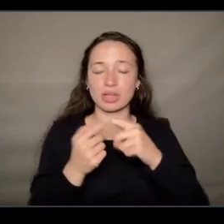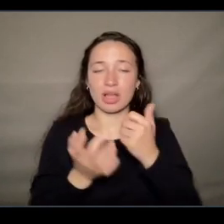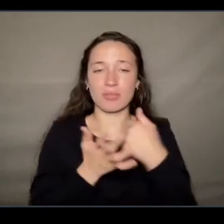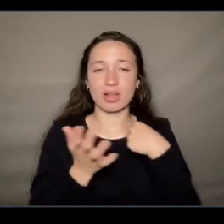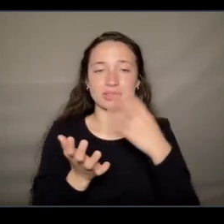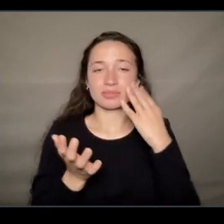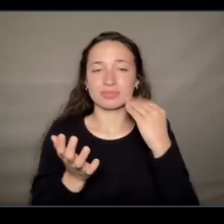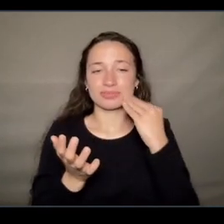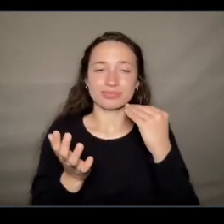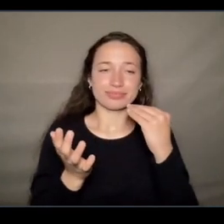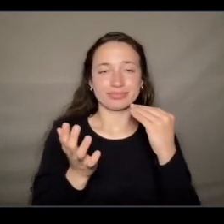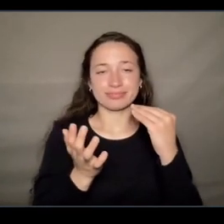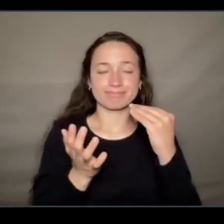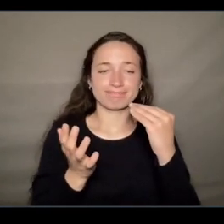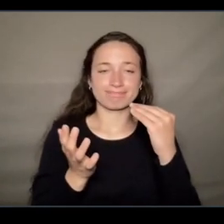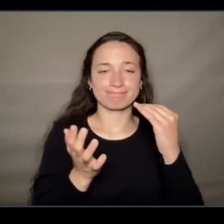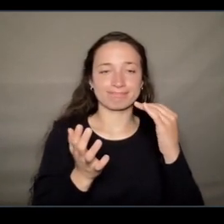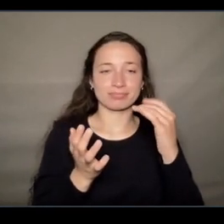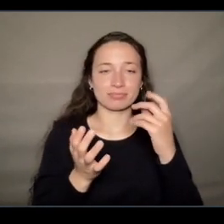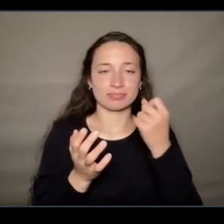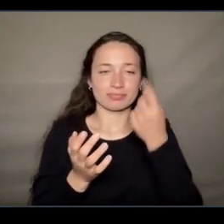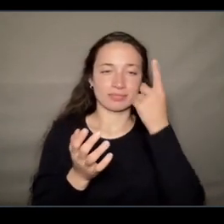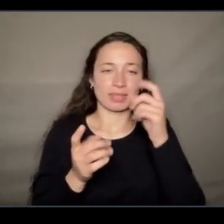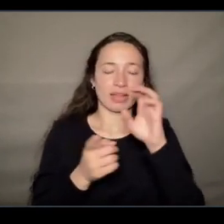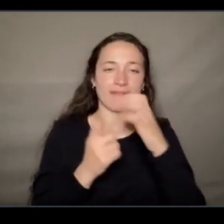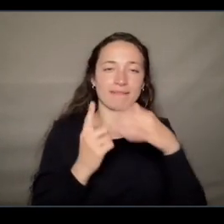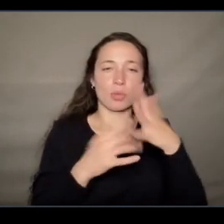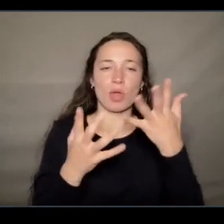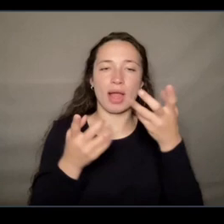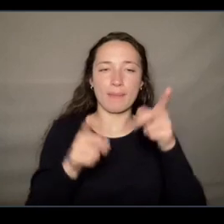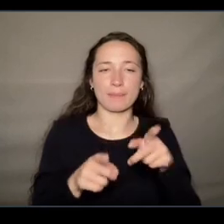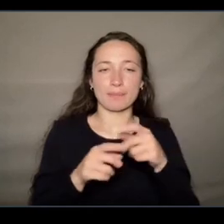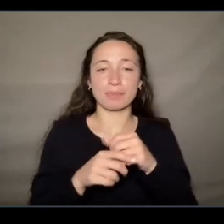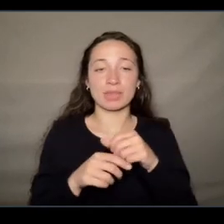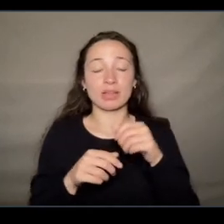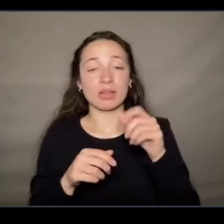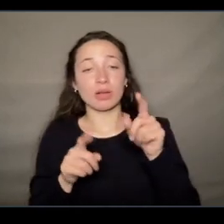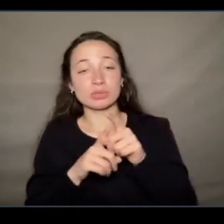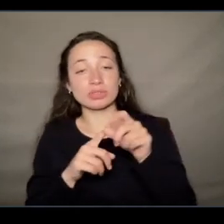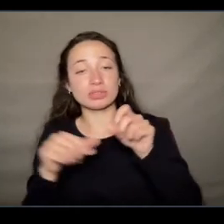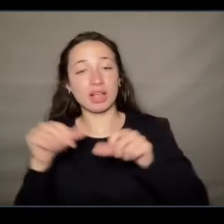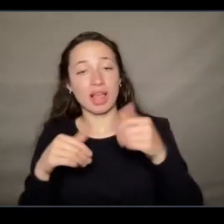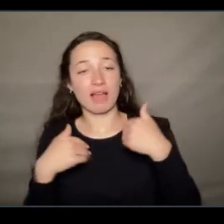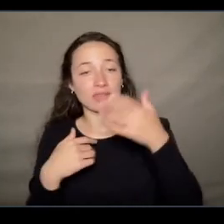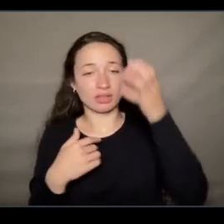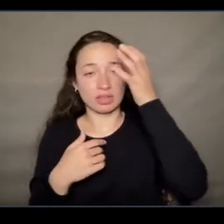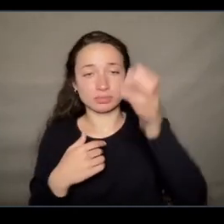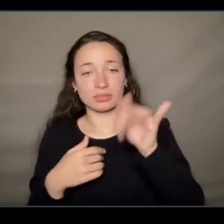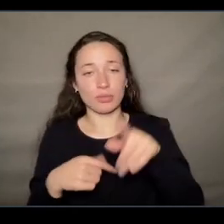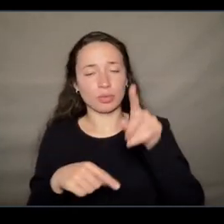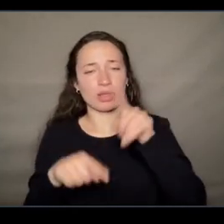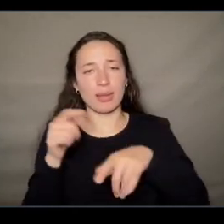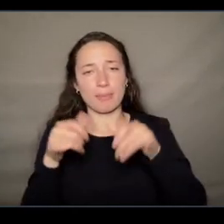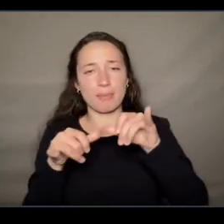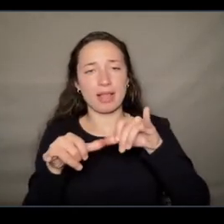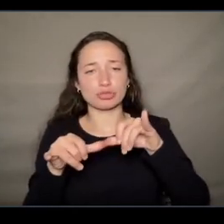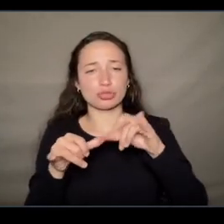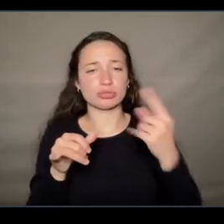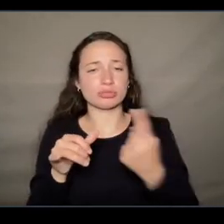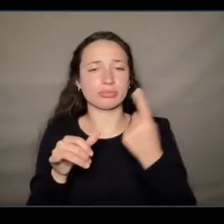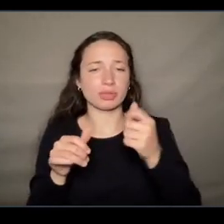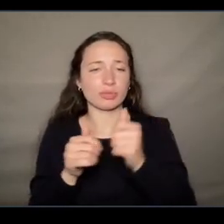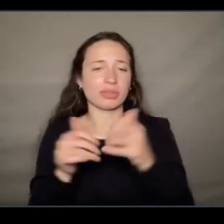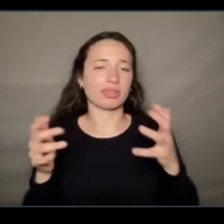us better approximate the events or experiences essence. And Elise says, science has the concept that